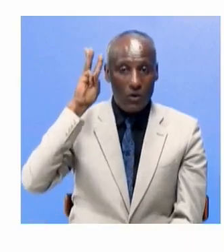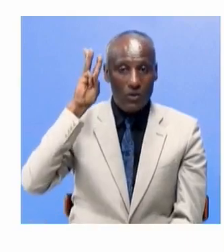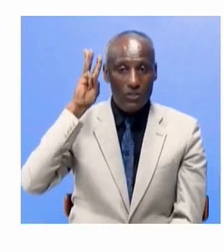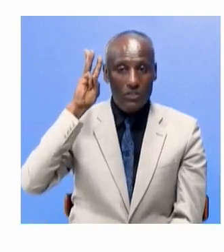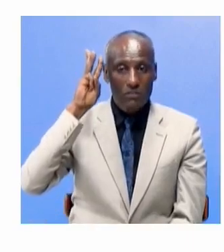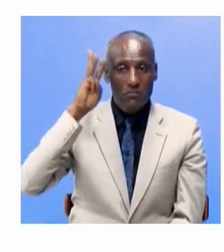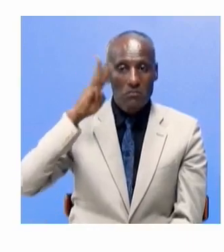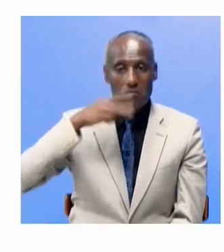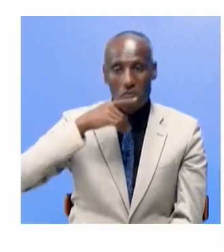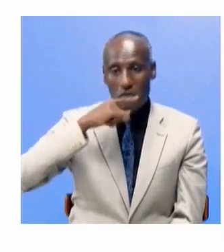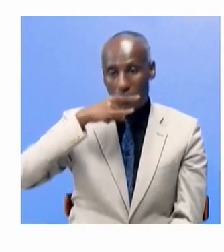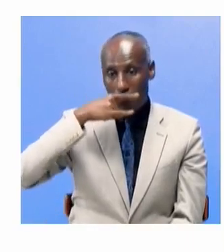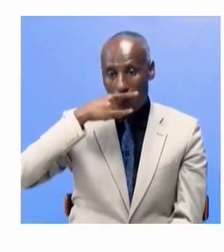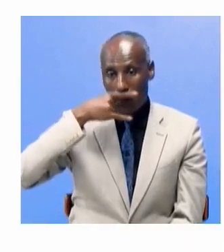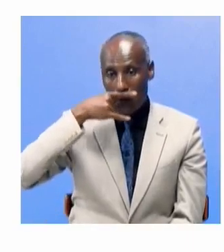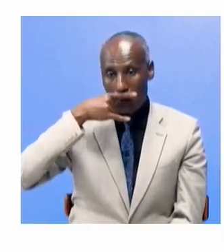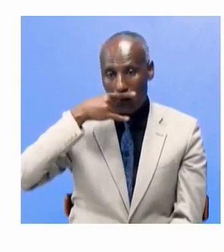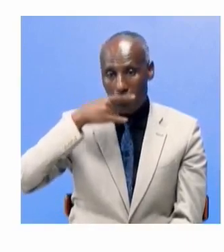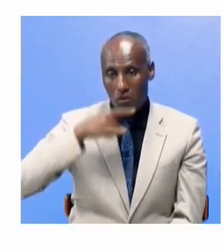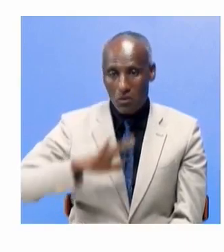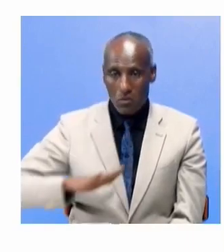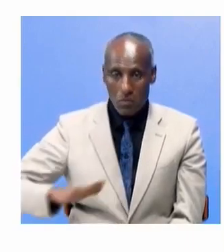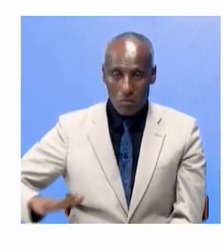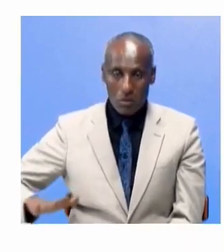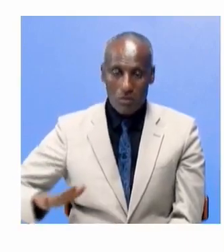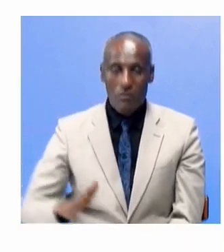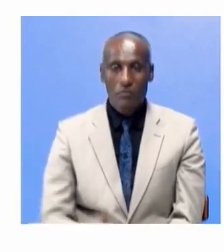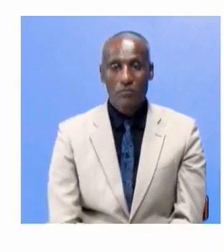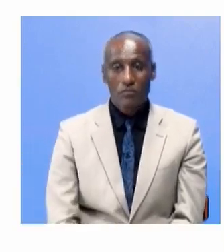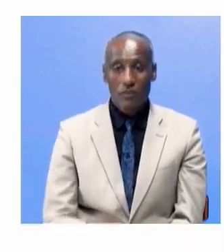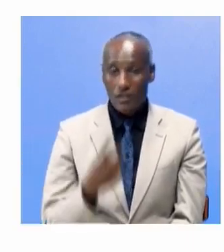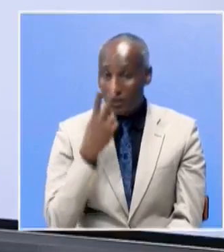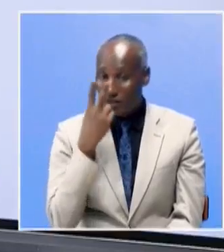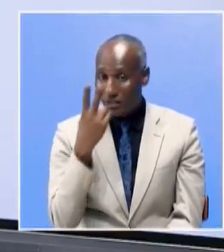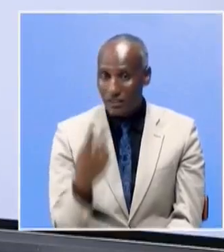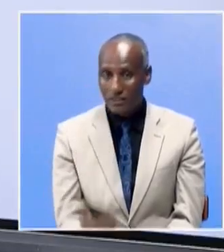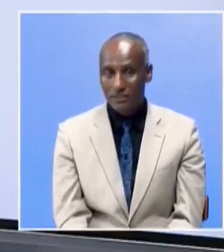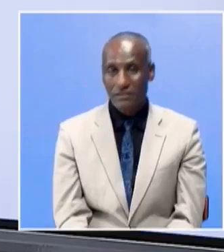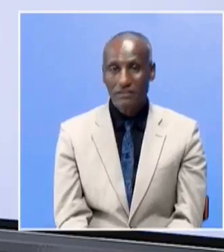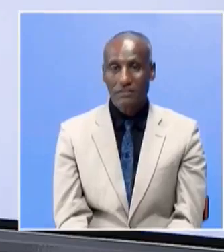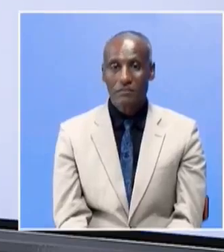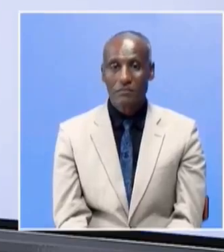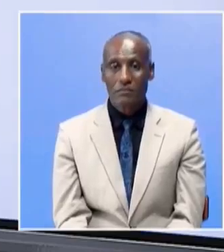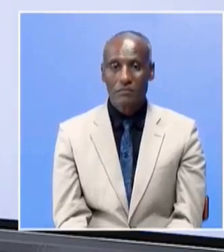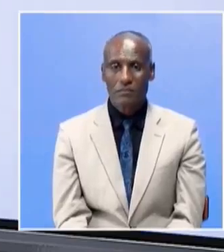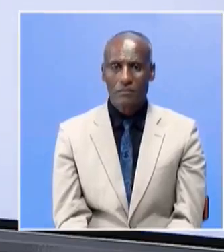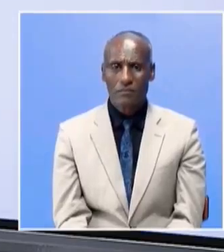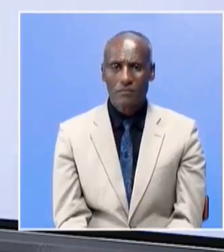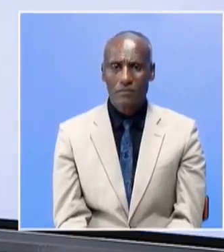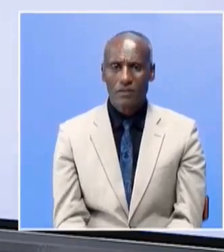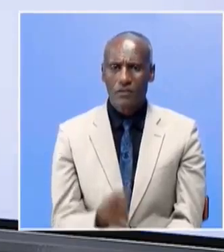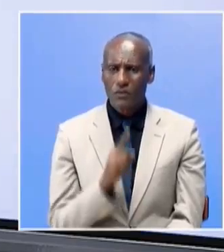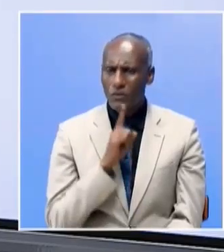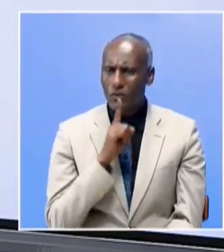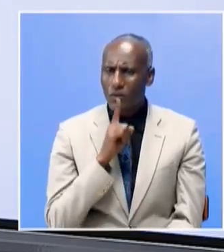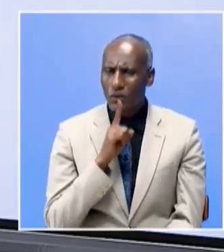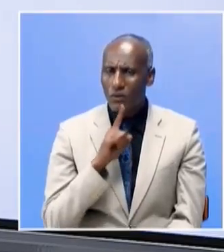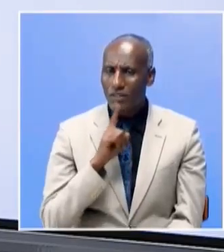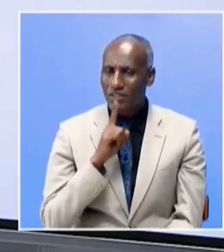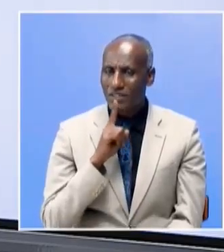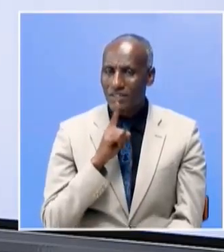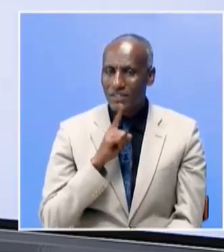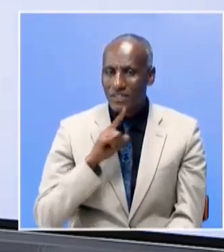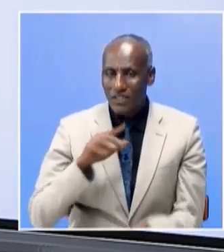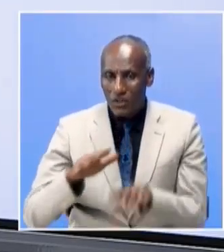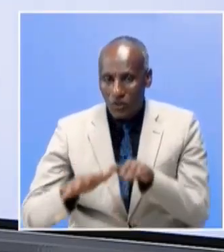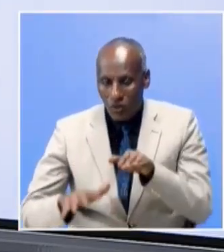When I was baby. Look, Do you know what this means? Crawl means